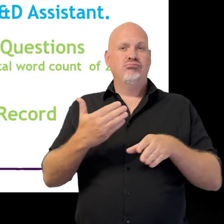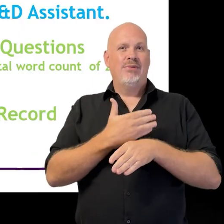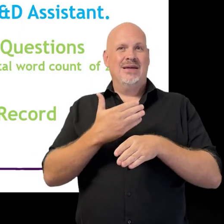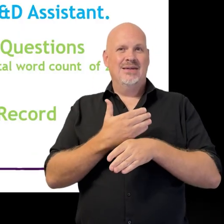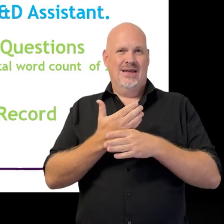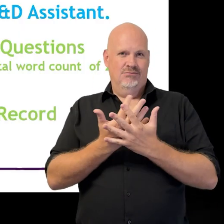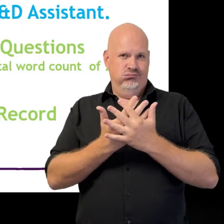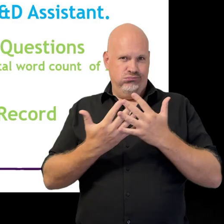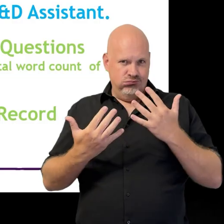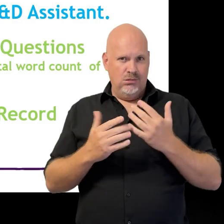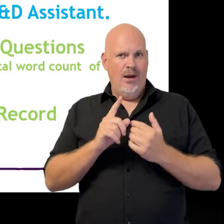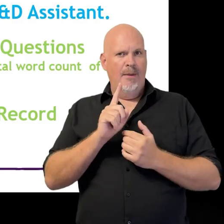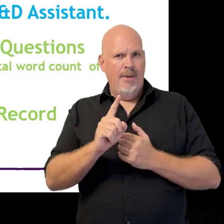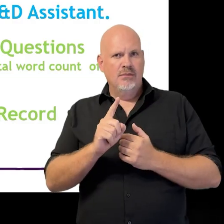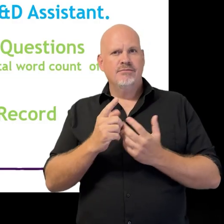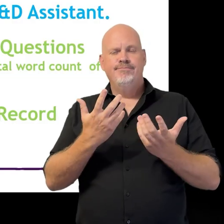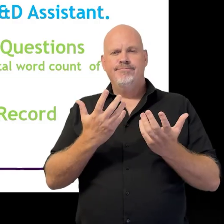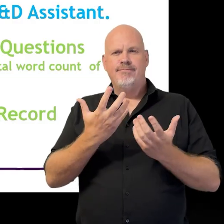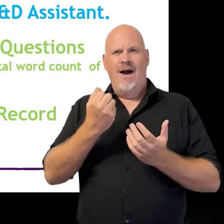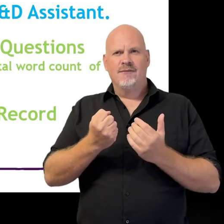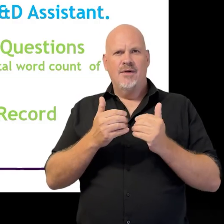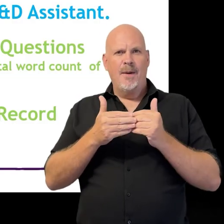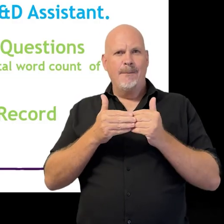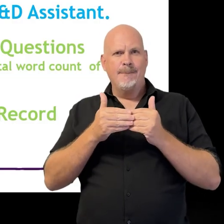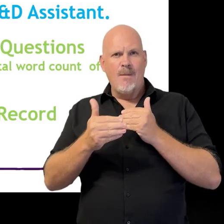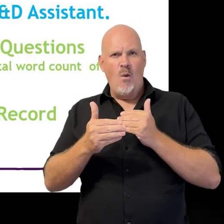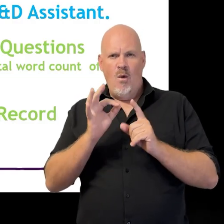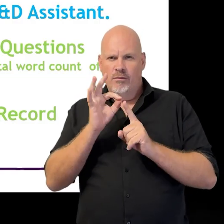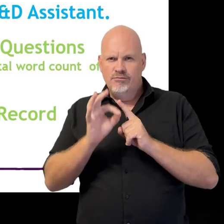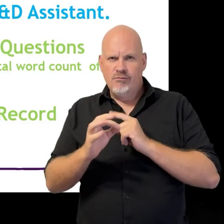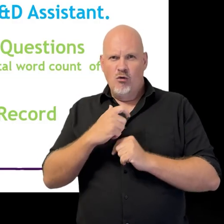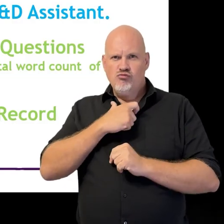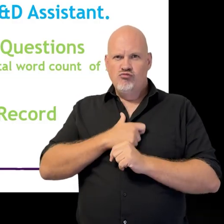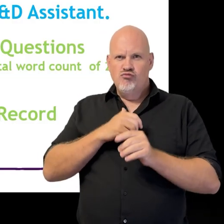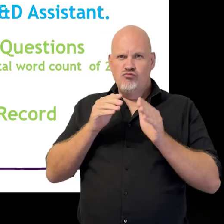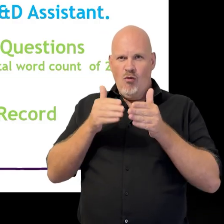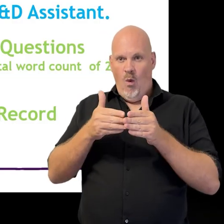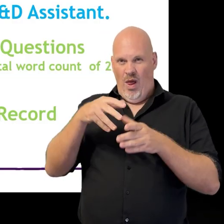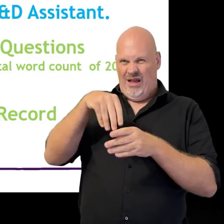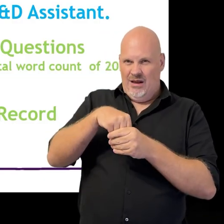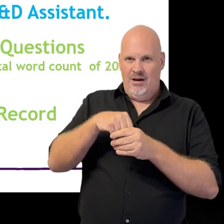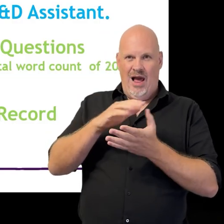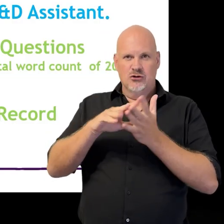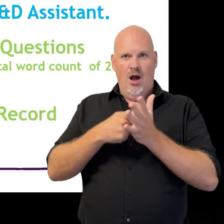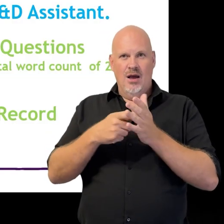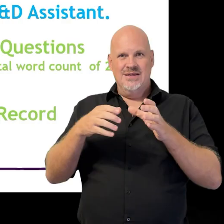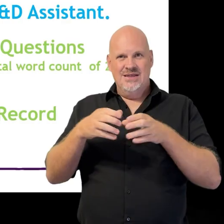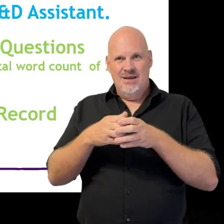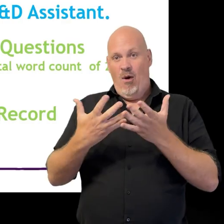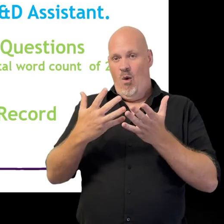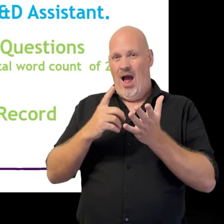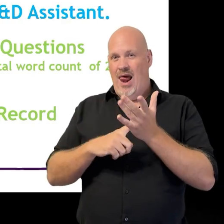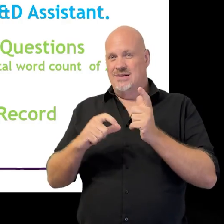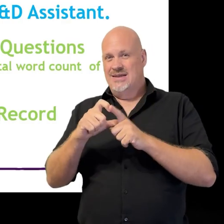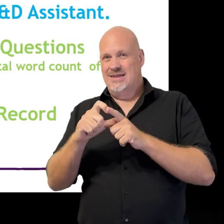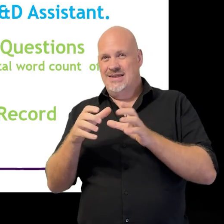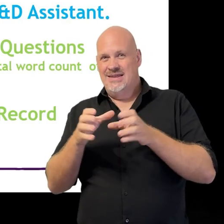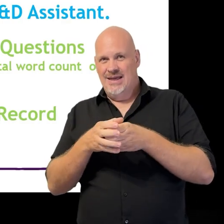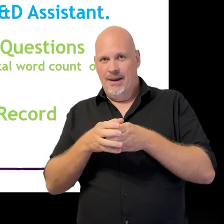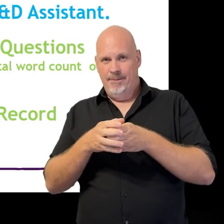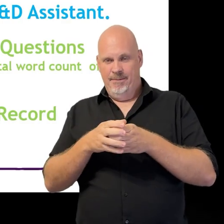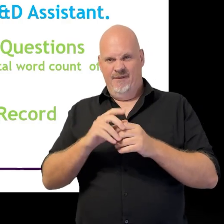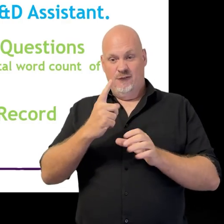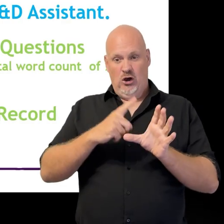won't be included in the 2,000 words. So that's the overview of what's required. Let's now go into a little bit